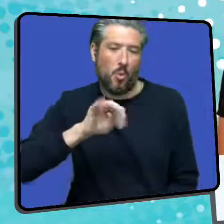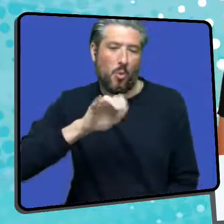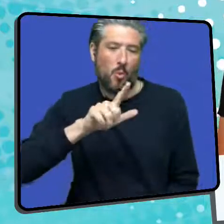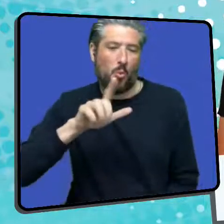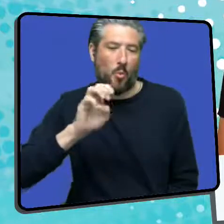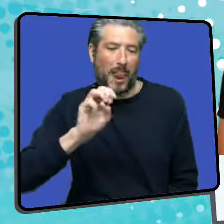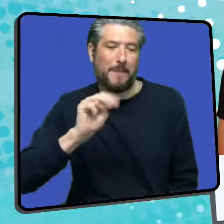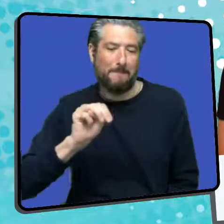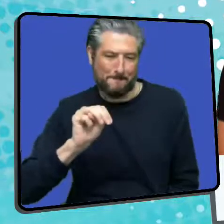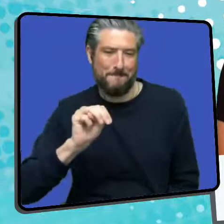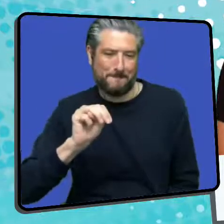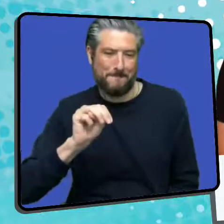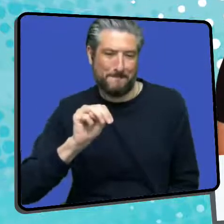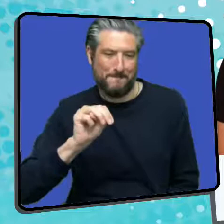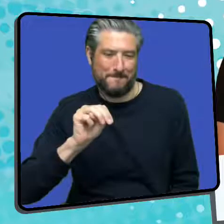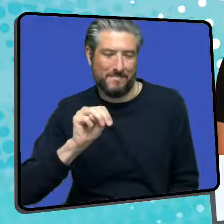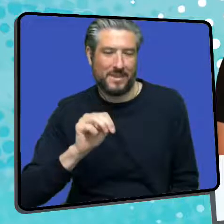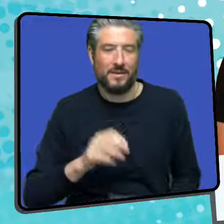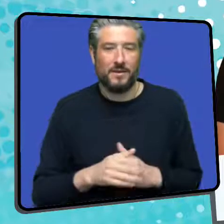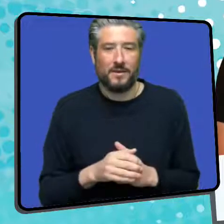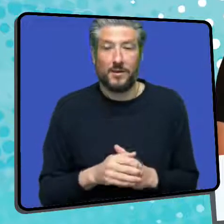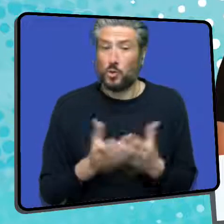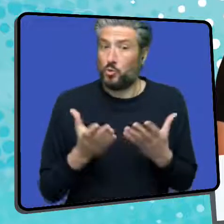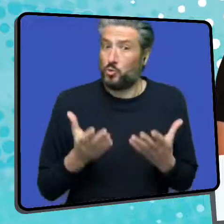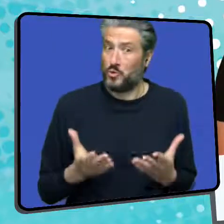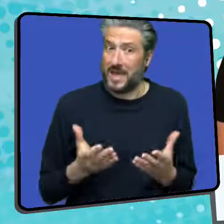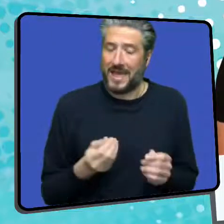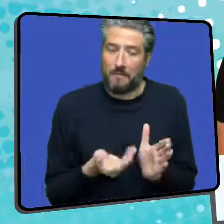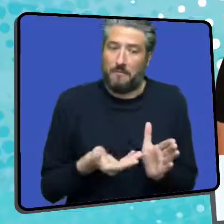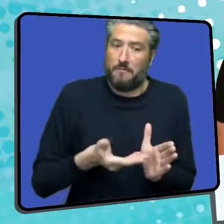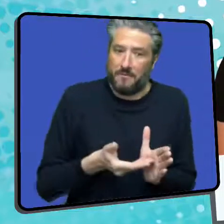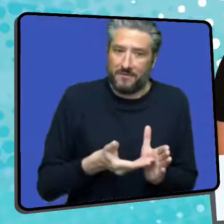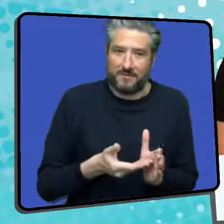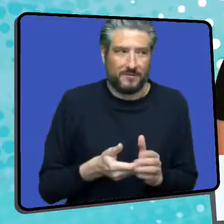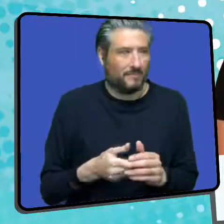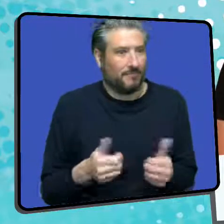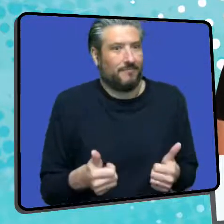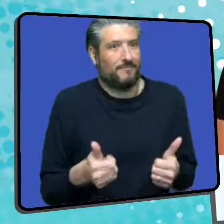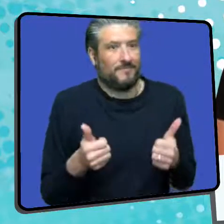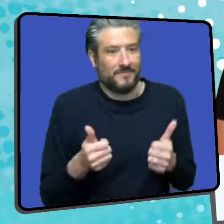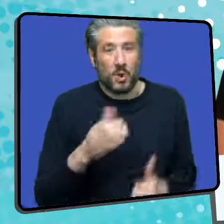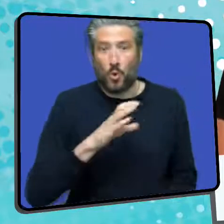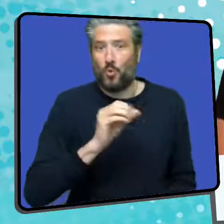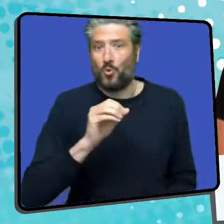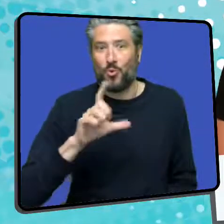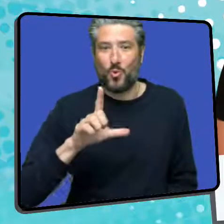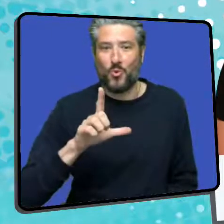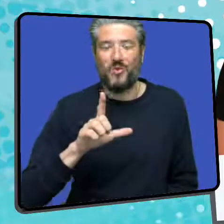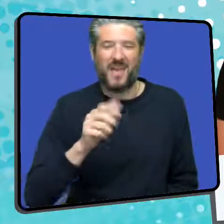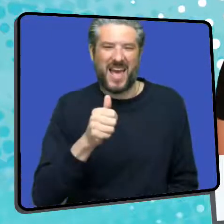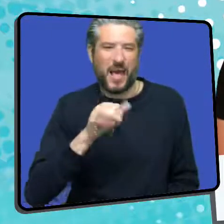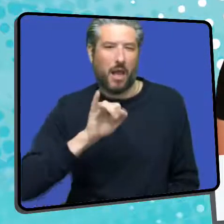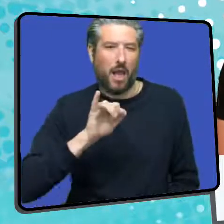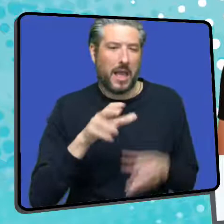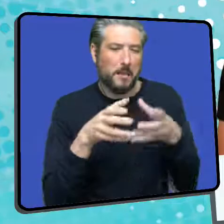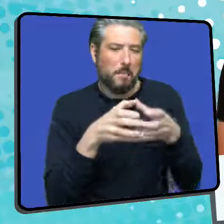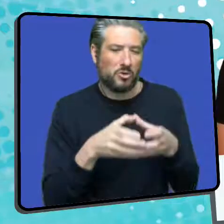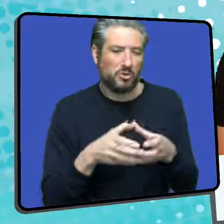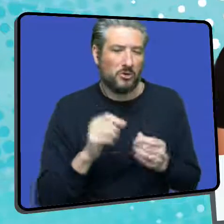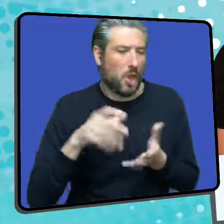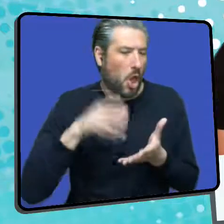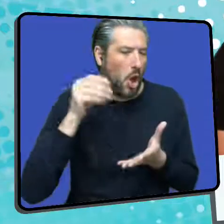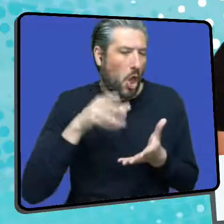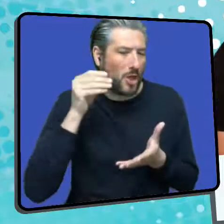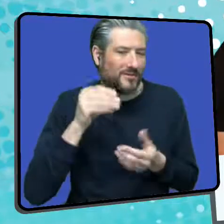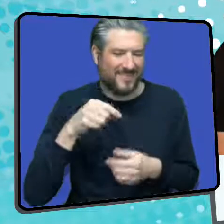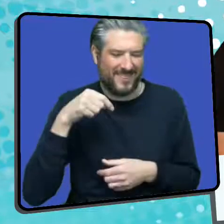really cool AI Learn modules this week. And before we forget, you're going to say